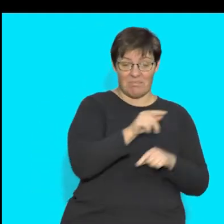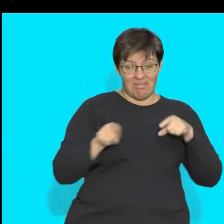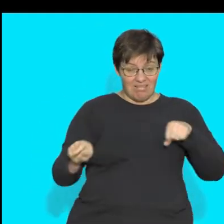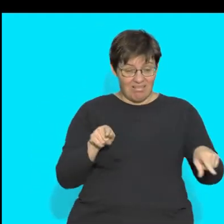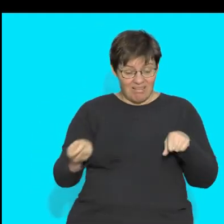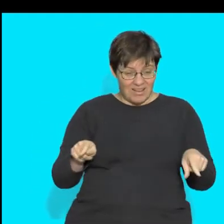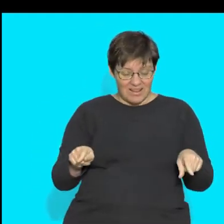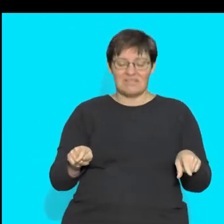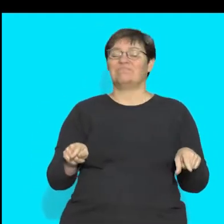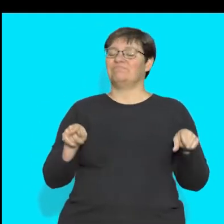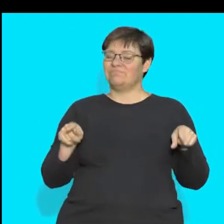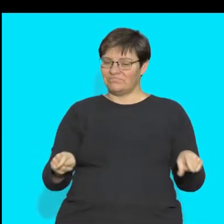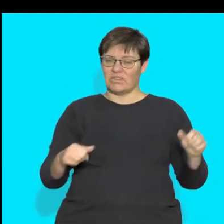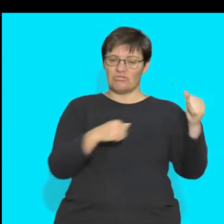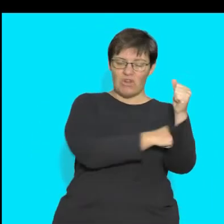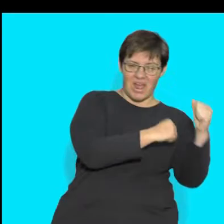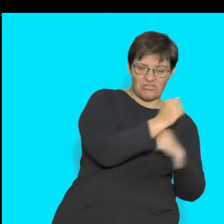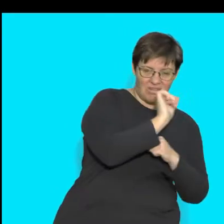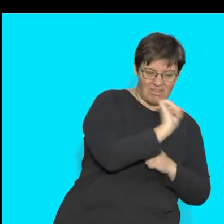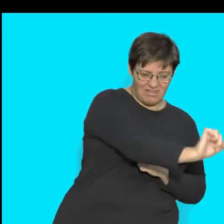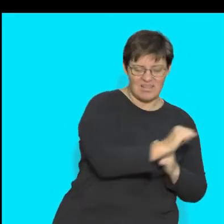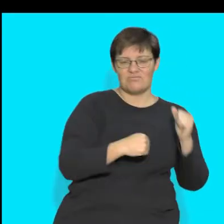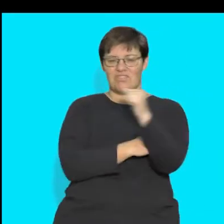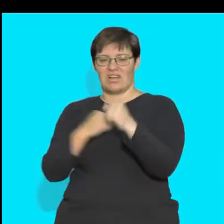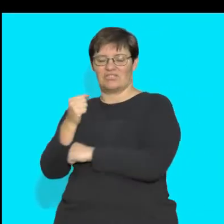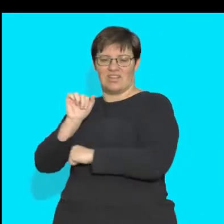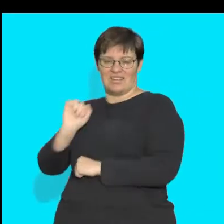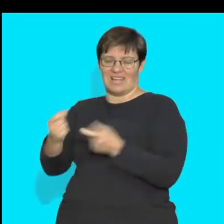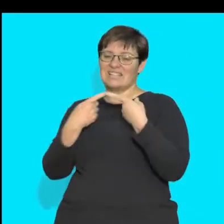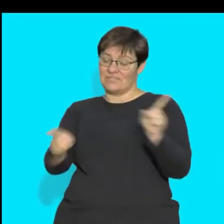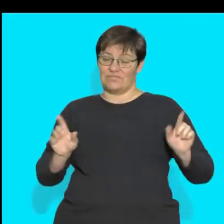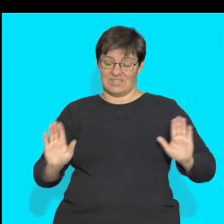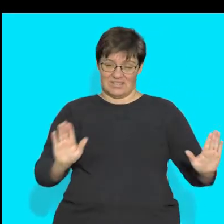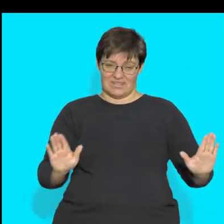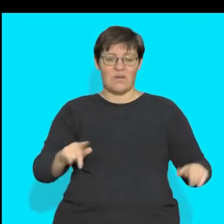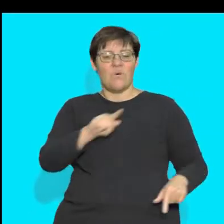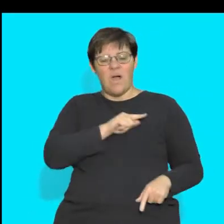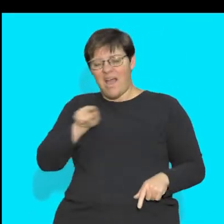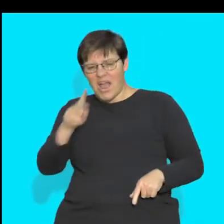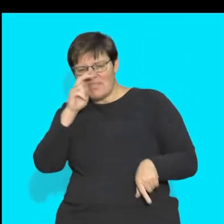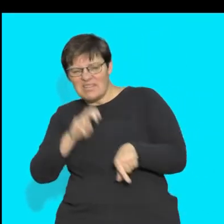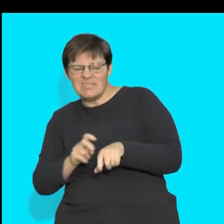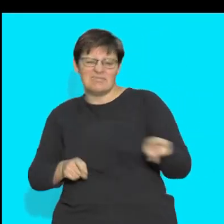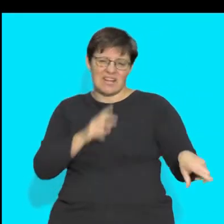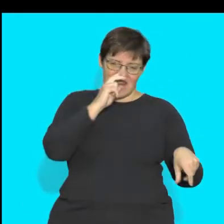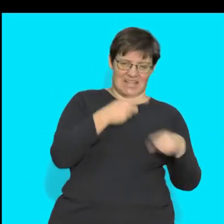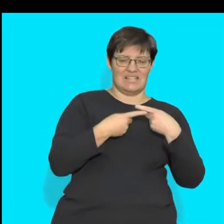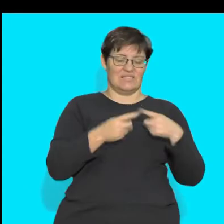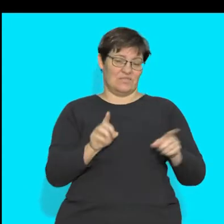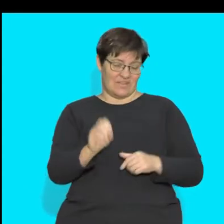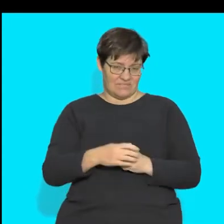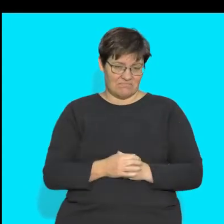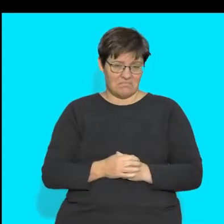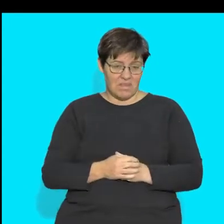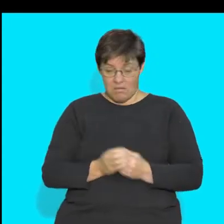have got different structures because sometimes they need different things. They have a lot